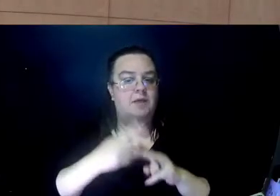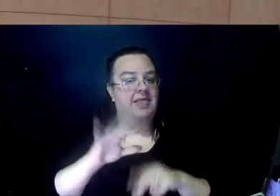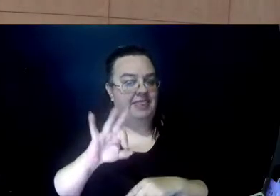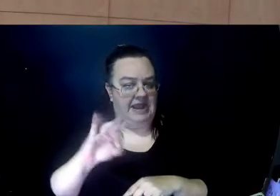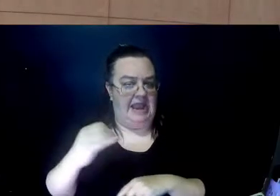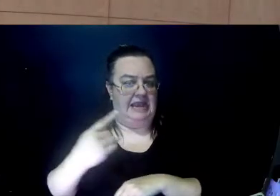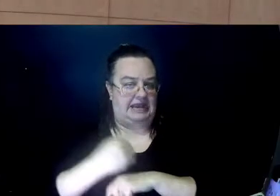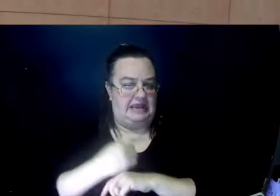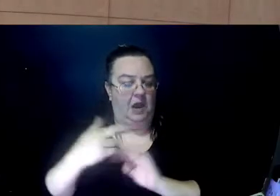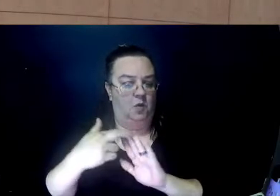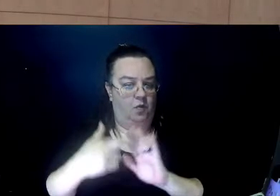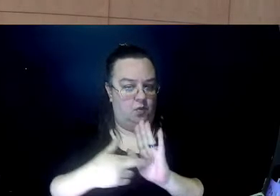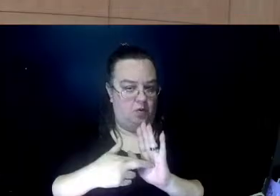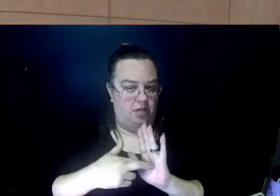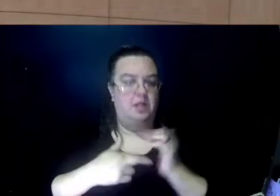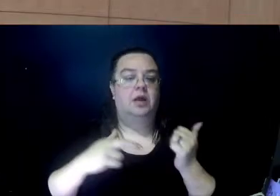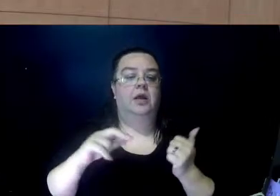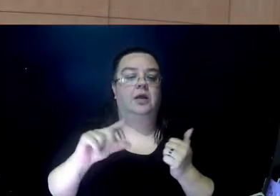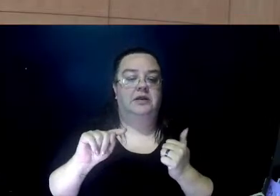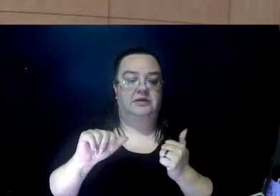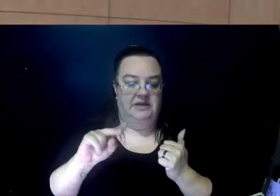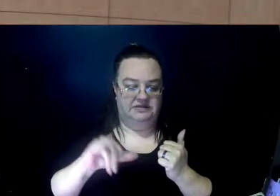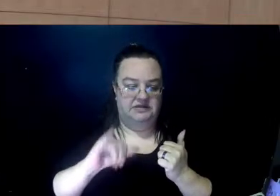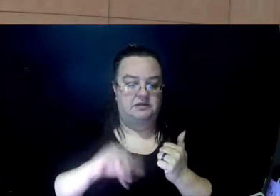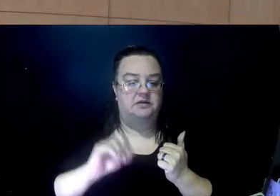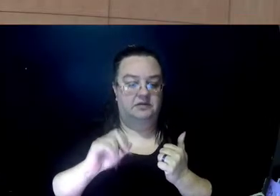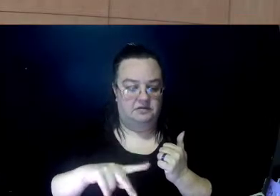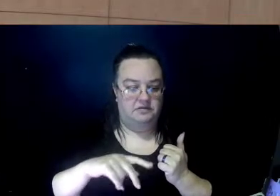rule. Okay.